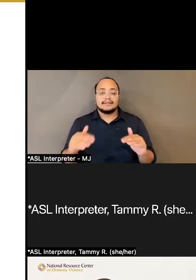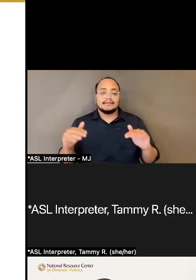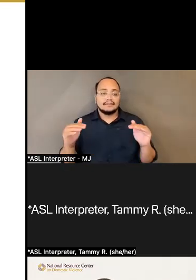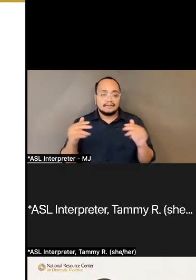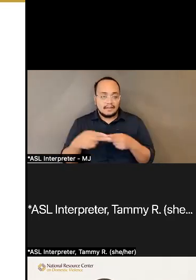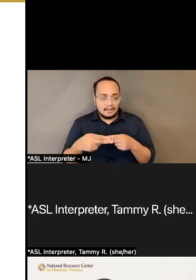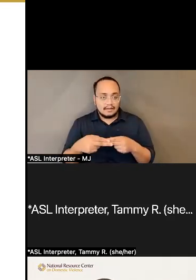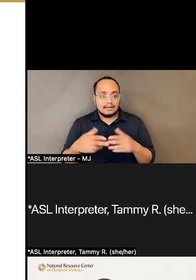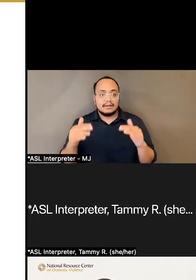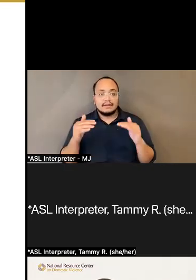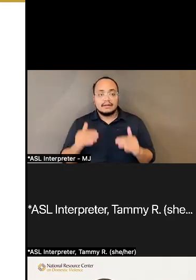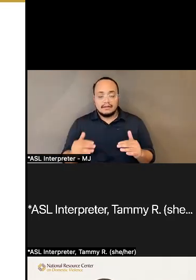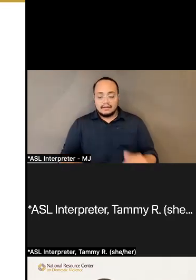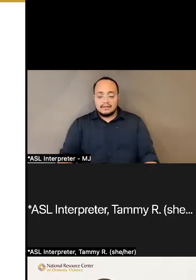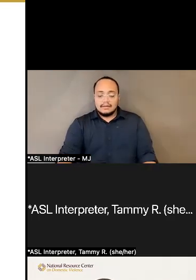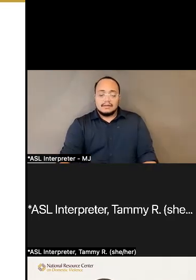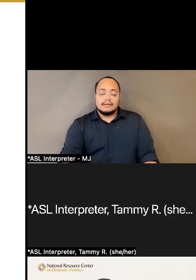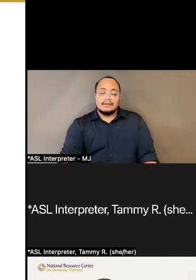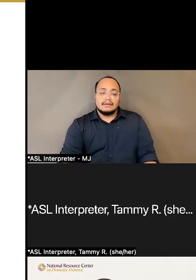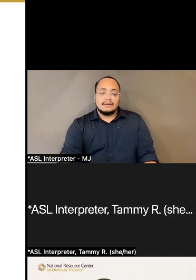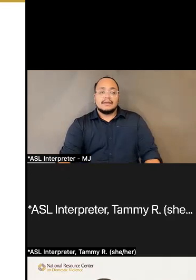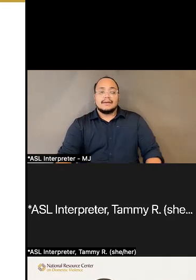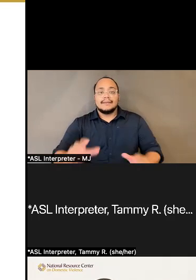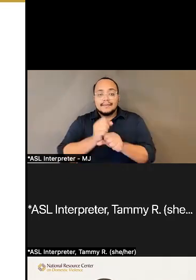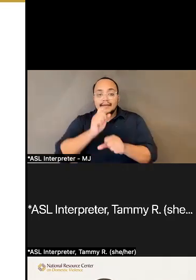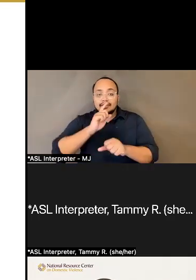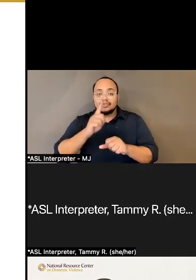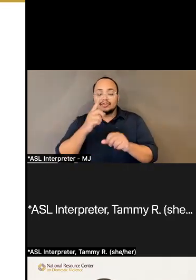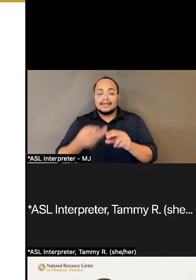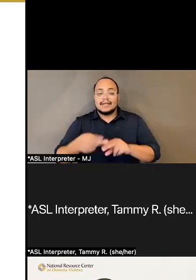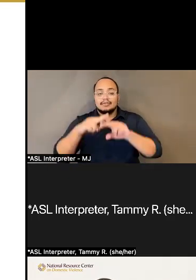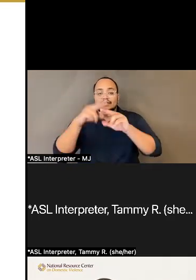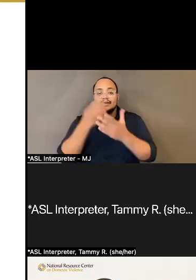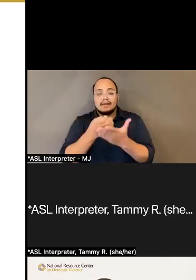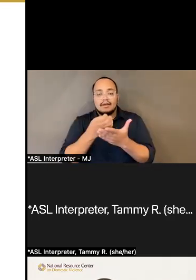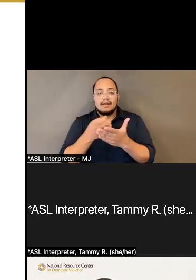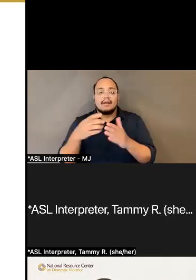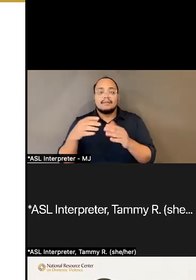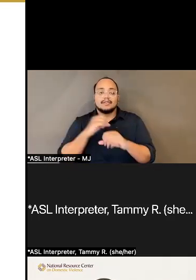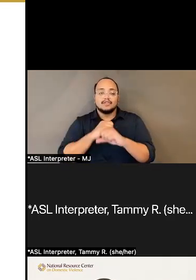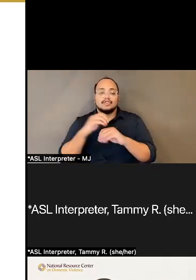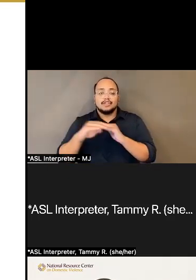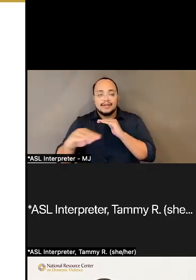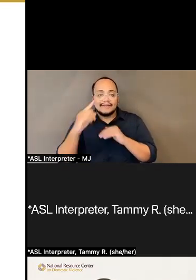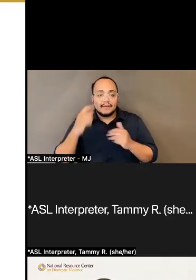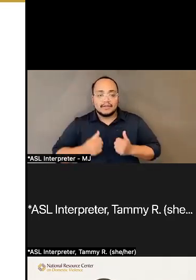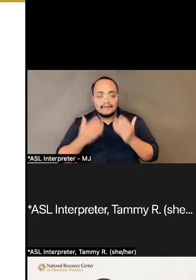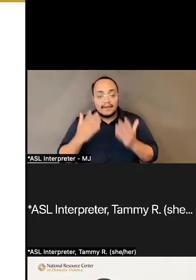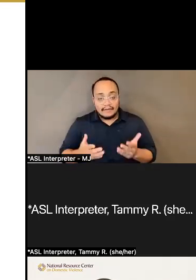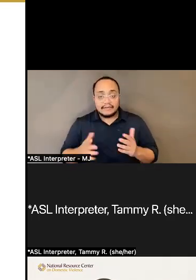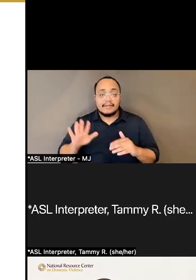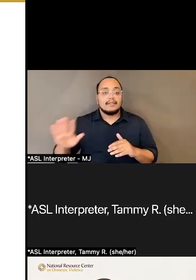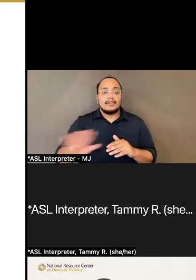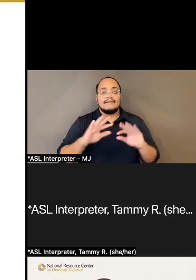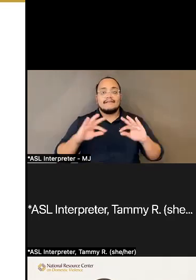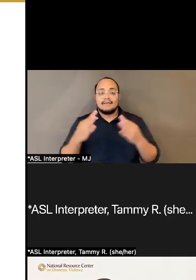please. 3, ensure increased economic security for survivors, their